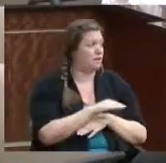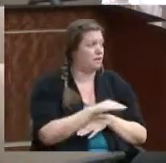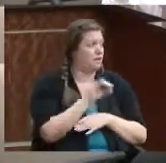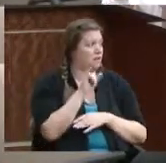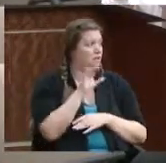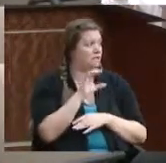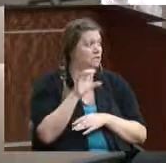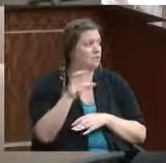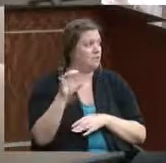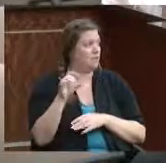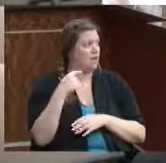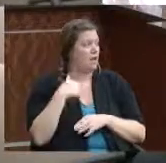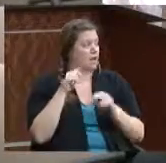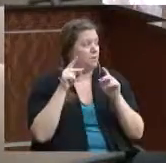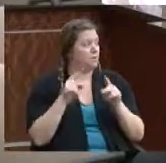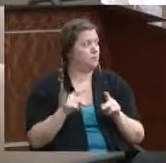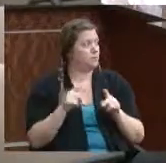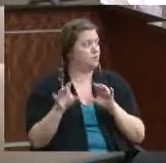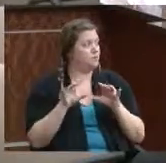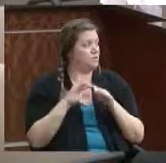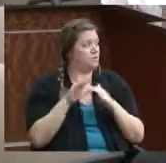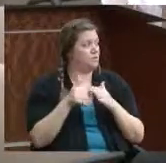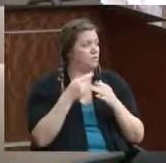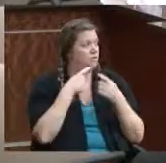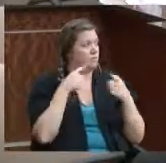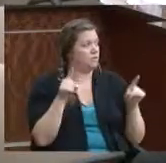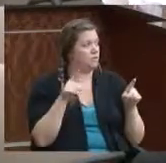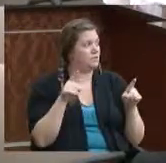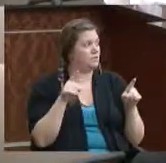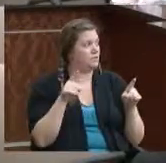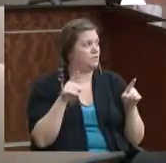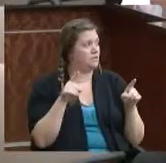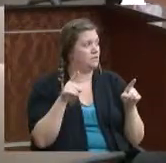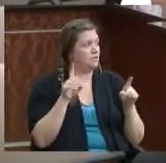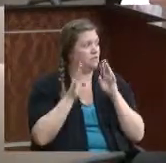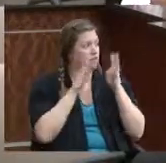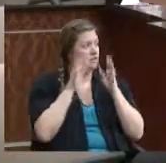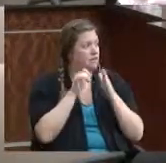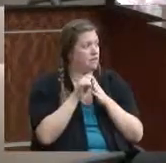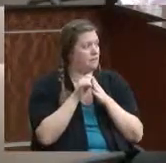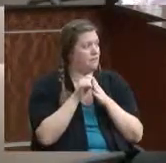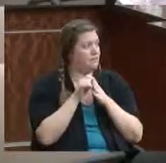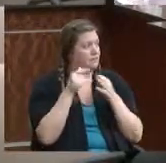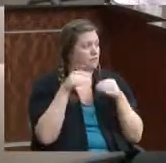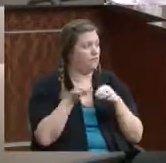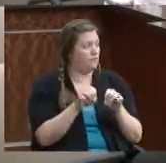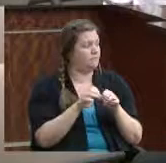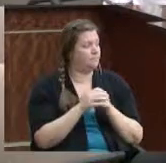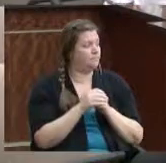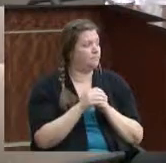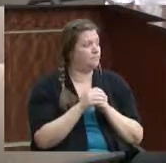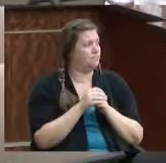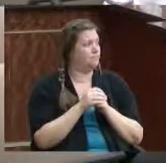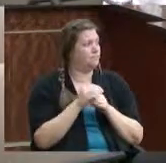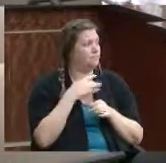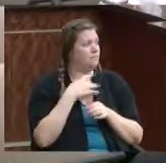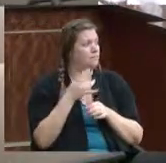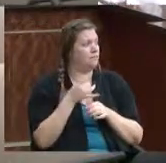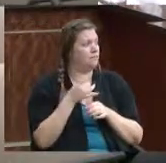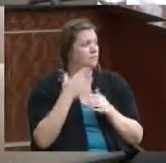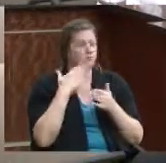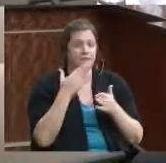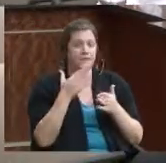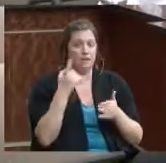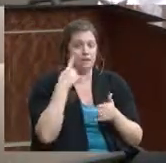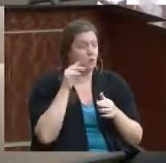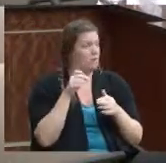Connector. I was the person who did all of the public outreach and led and created that public outreach effort. I would like to thank you